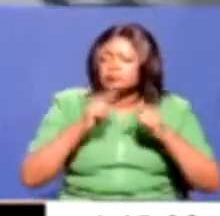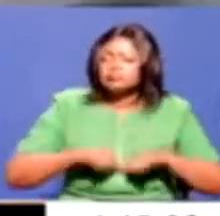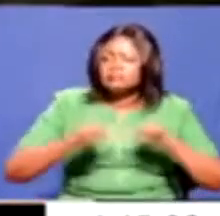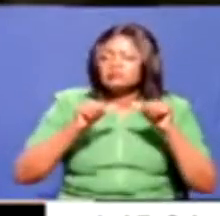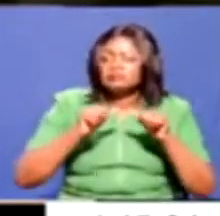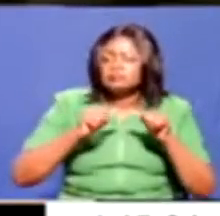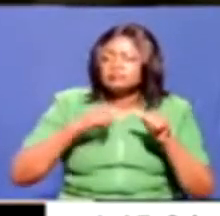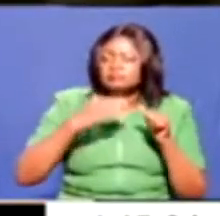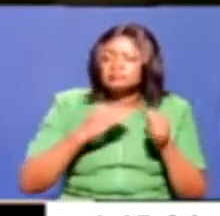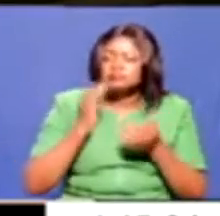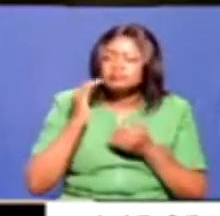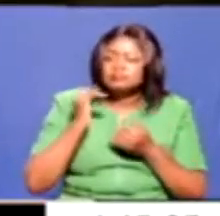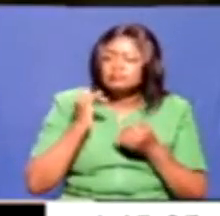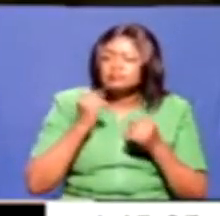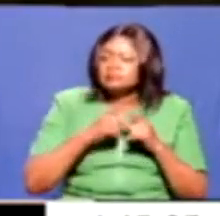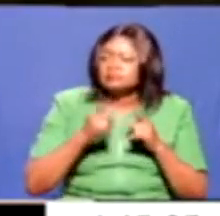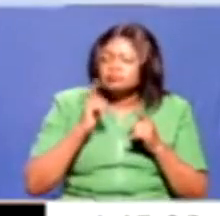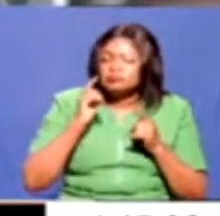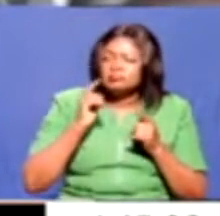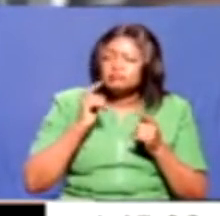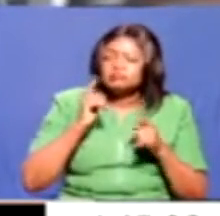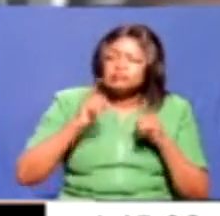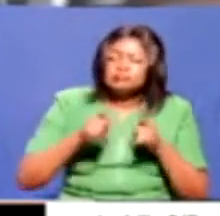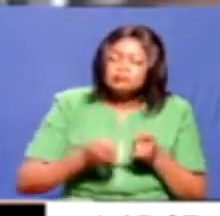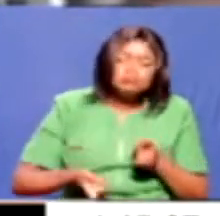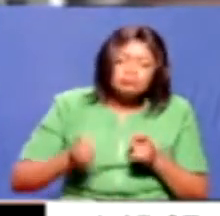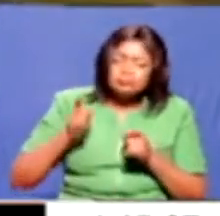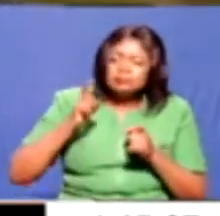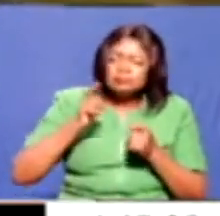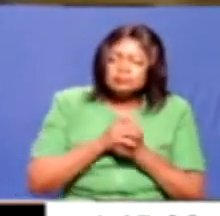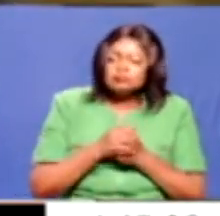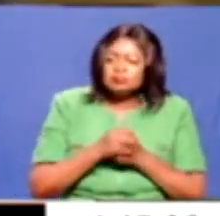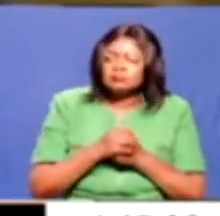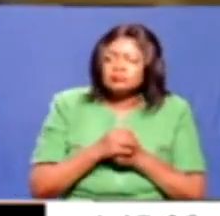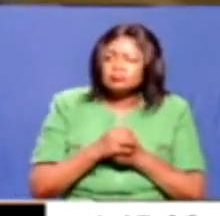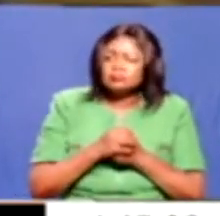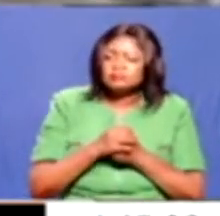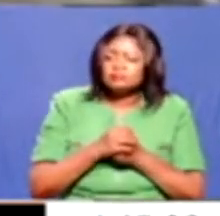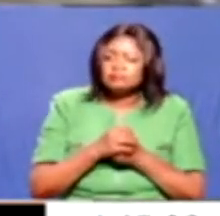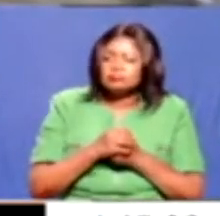upward trajectory despite inflation having risen for a fourth month in a row in August.